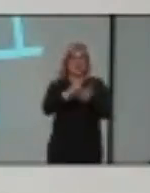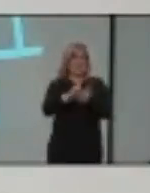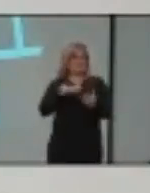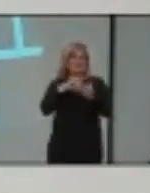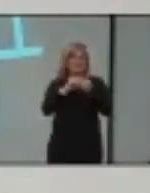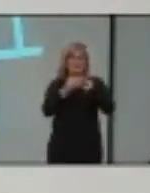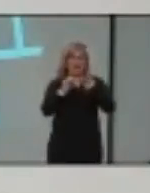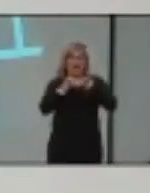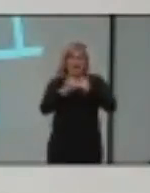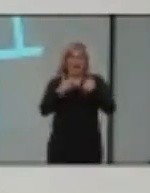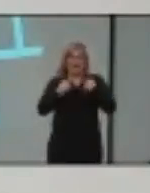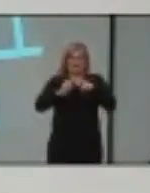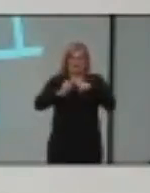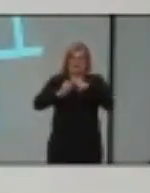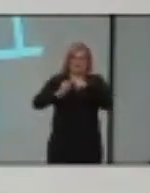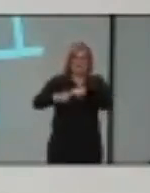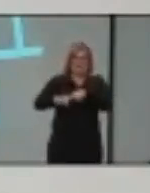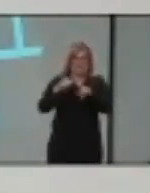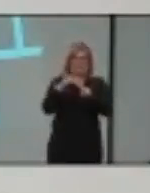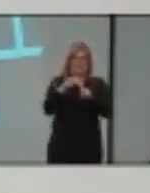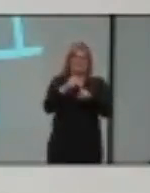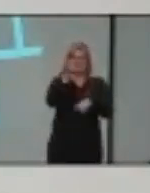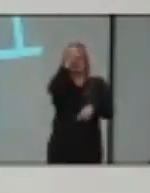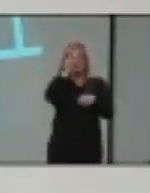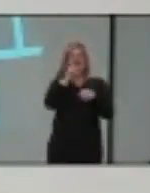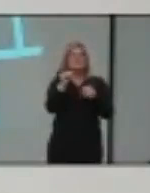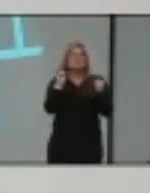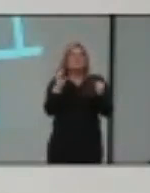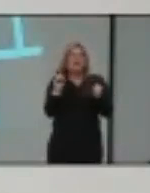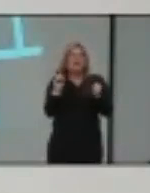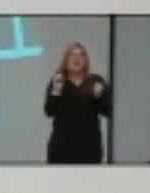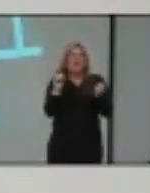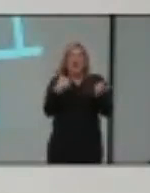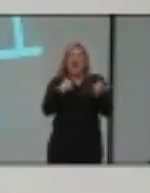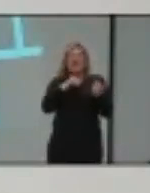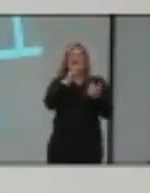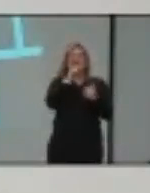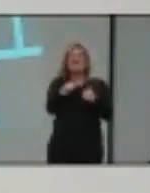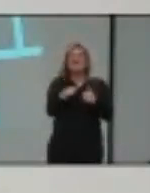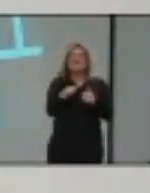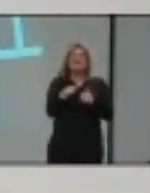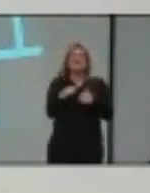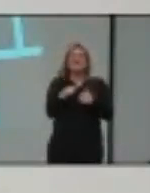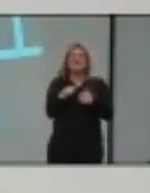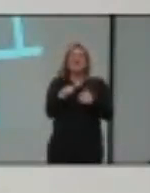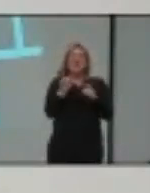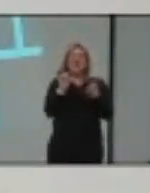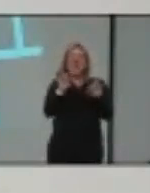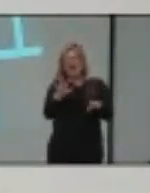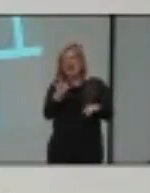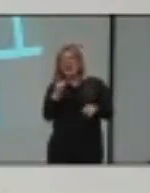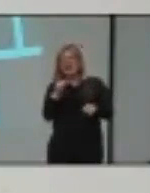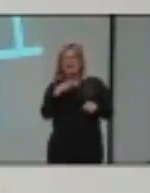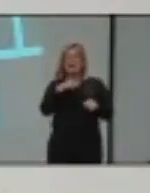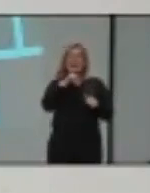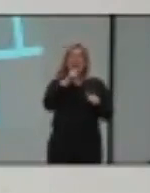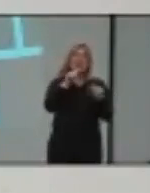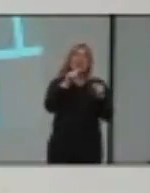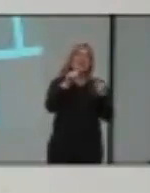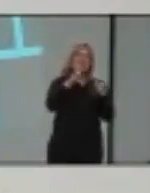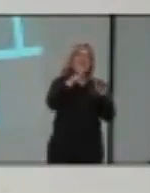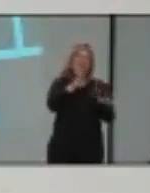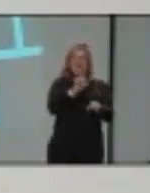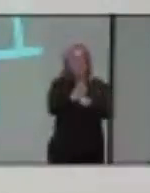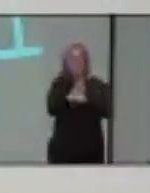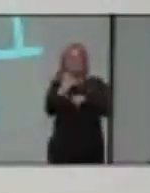story about how I got into firefighting. And I didn't hate it. I didn't hate being a firefighter.